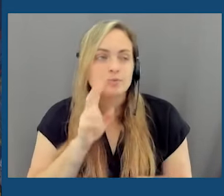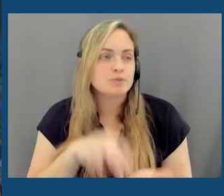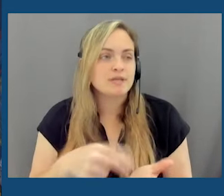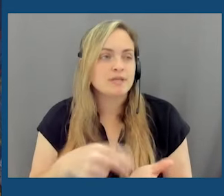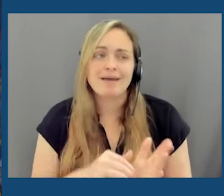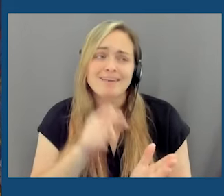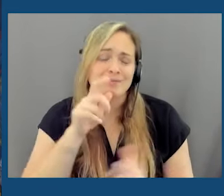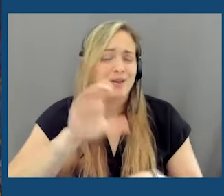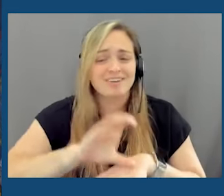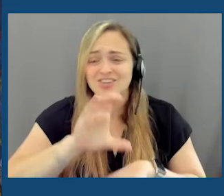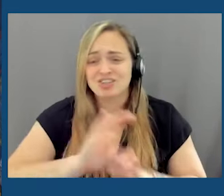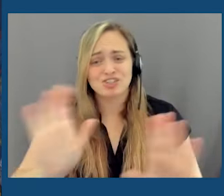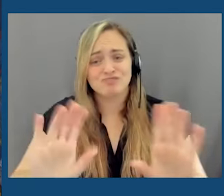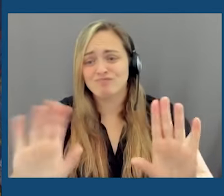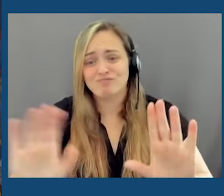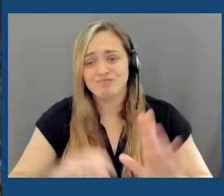church.